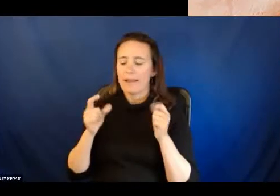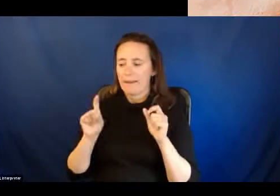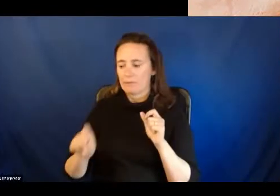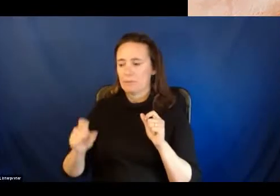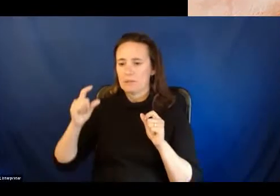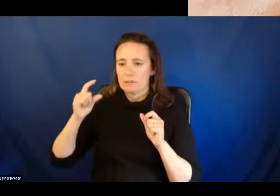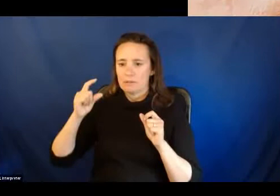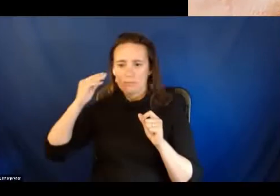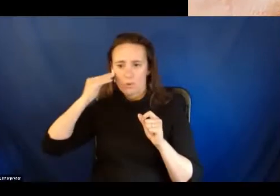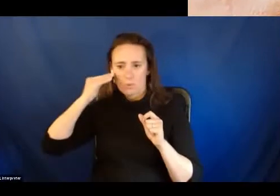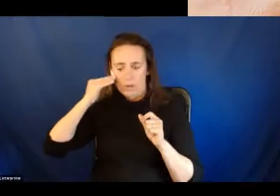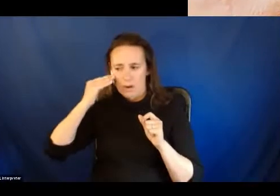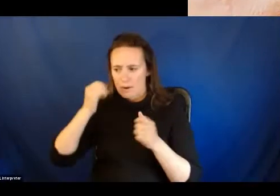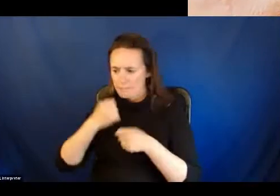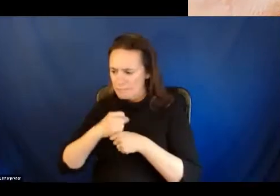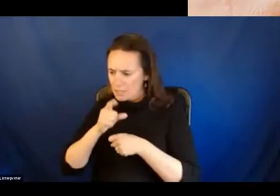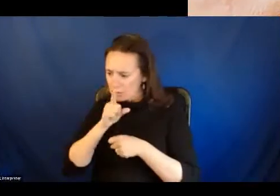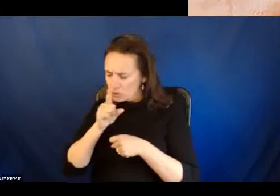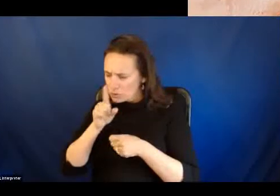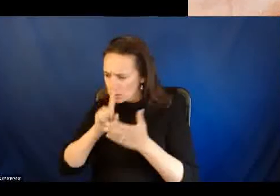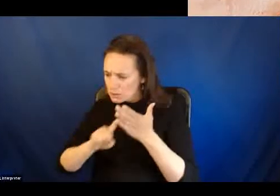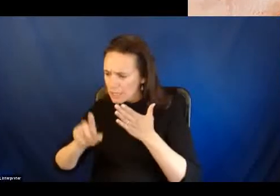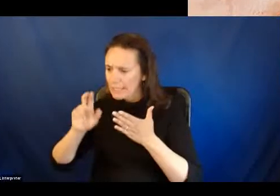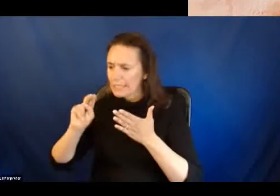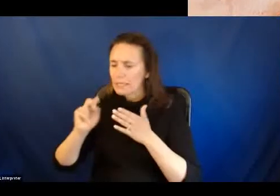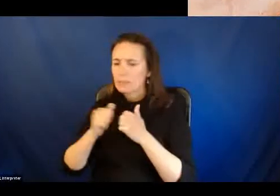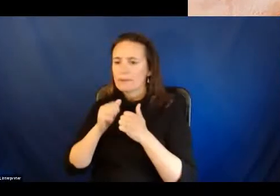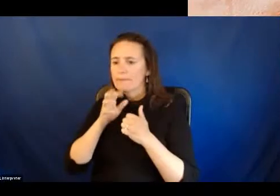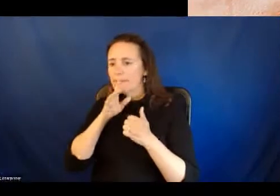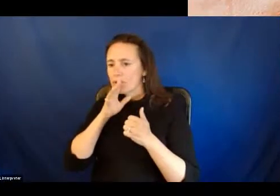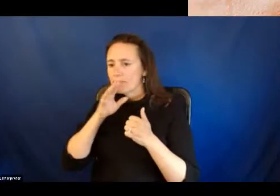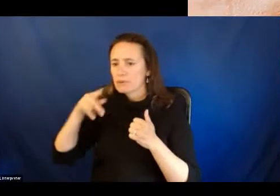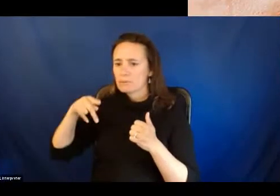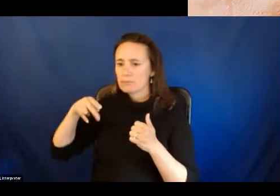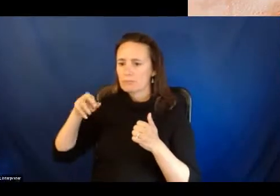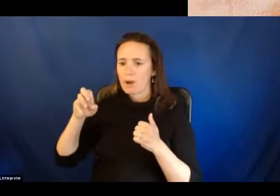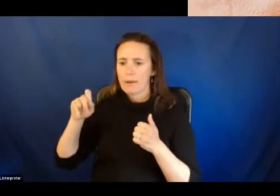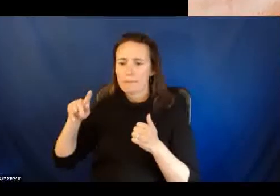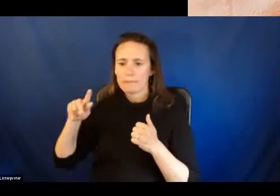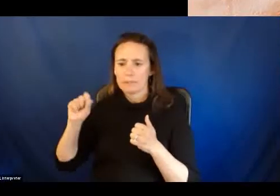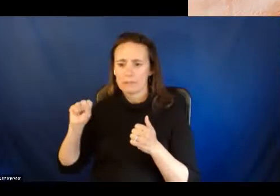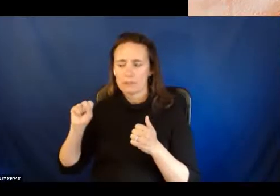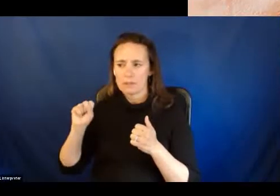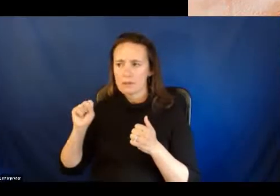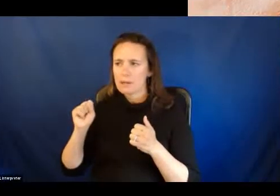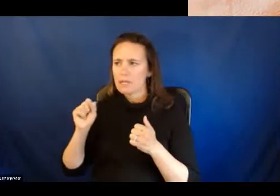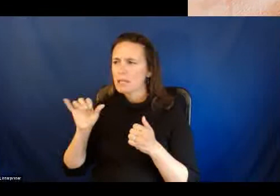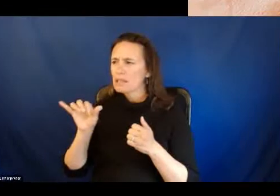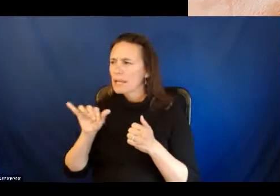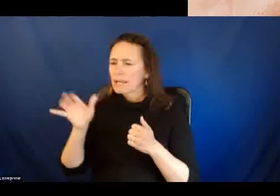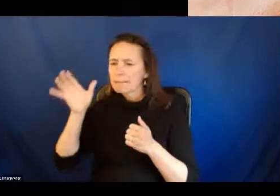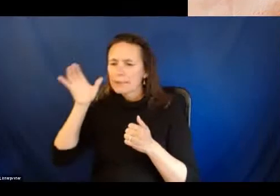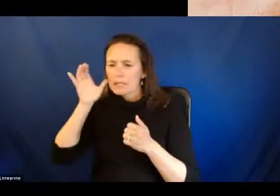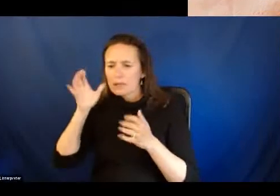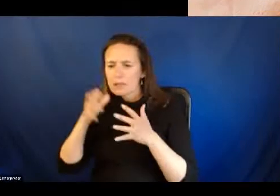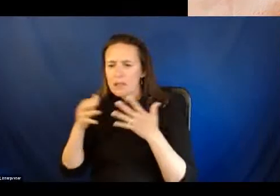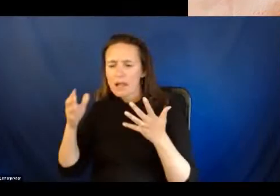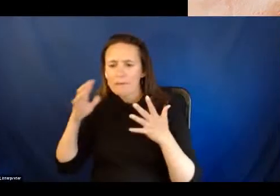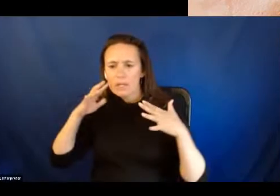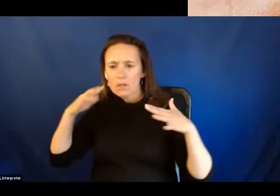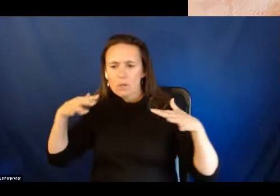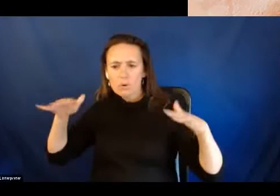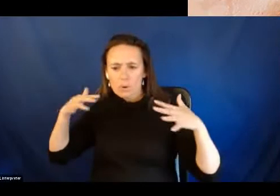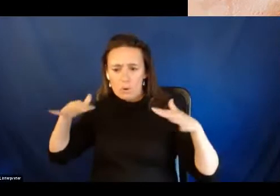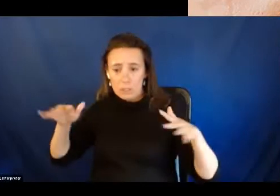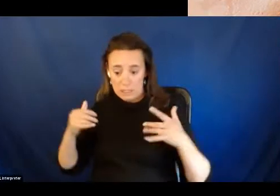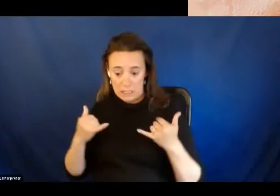checking in with those verbal prompts. So it might be like, I'm hearing a lot of noise in the background. Is now still a good